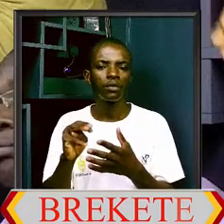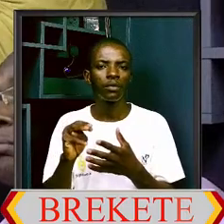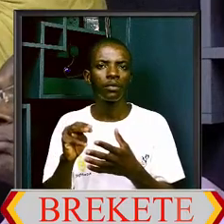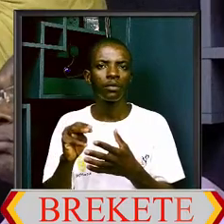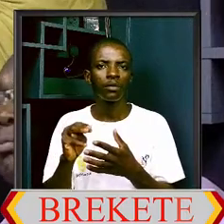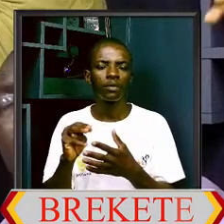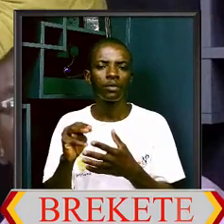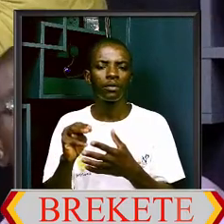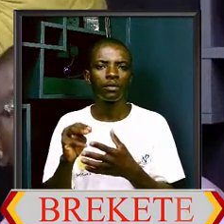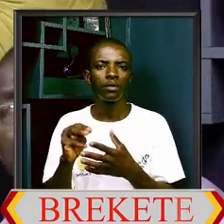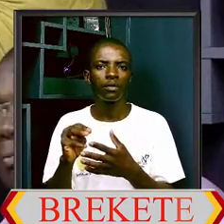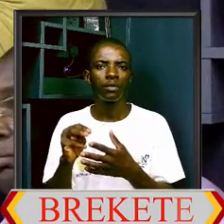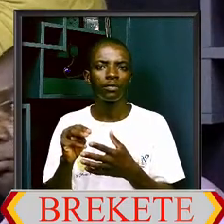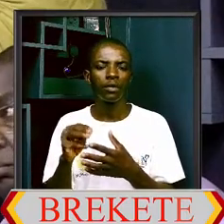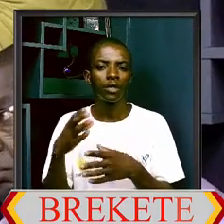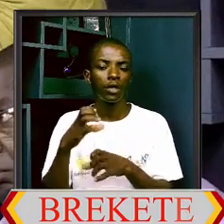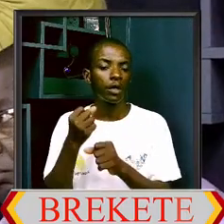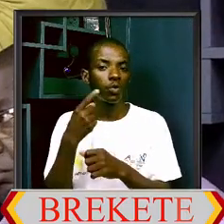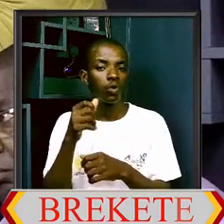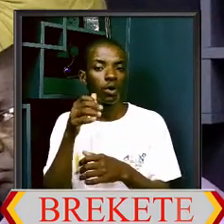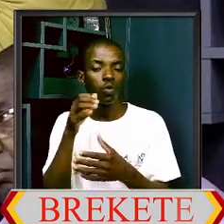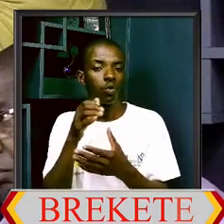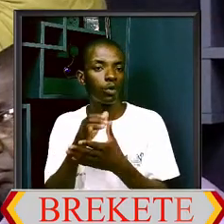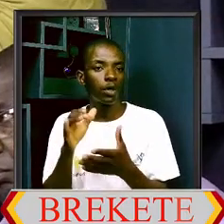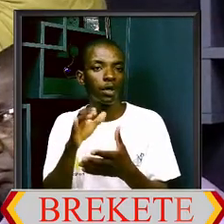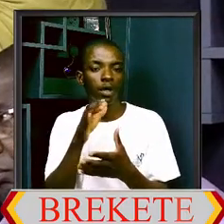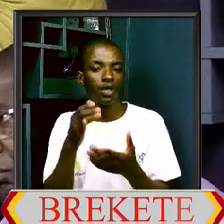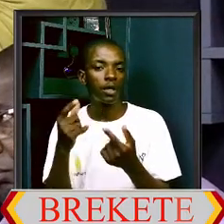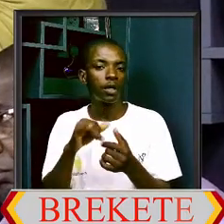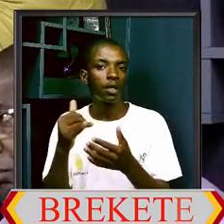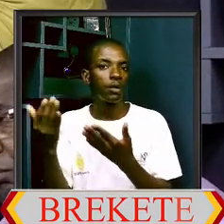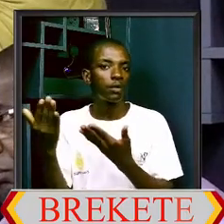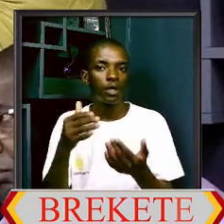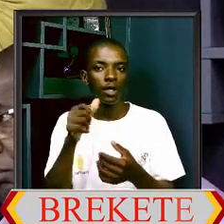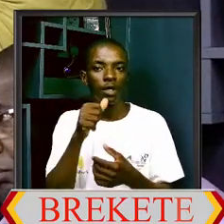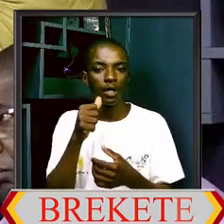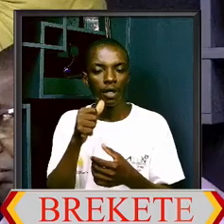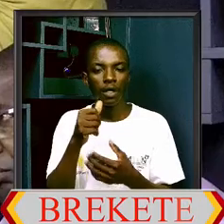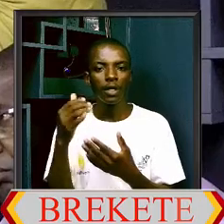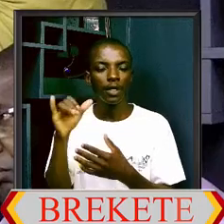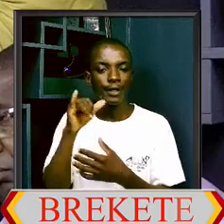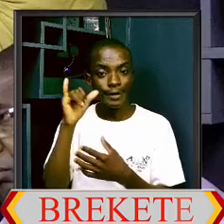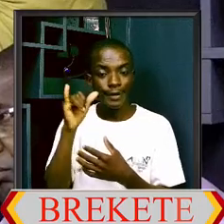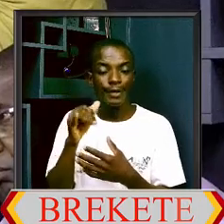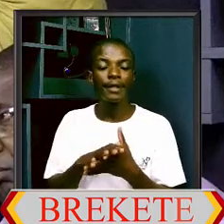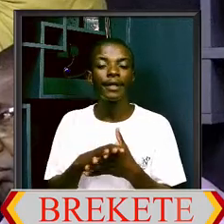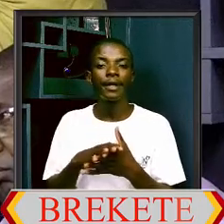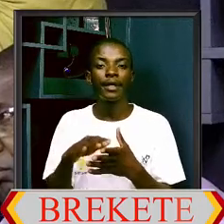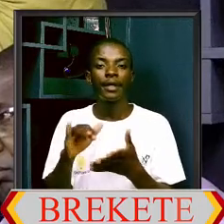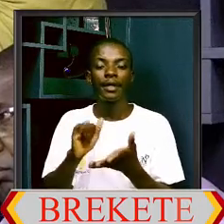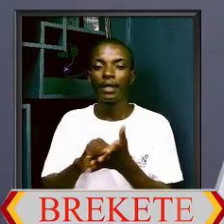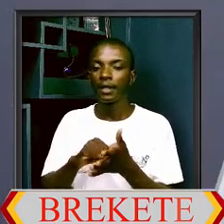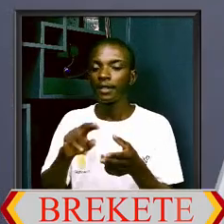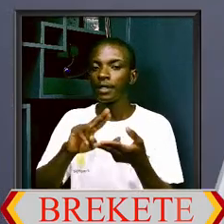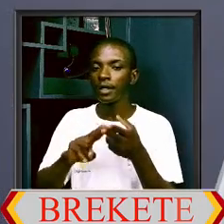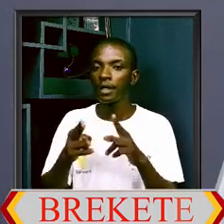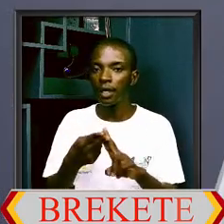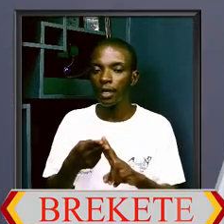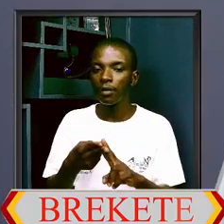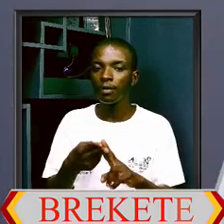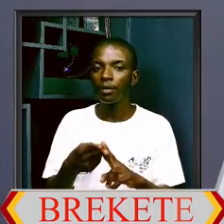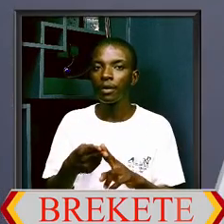some of them plan he get one woman where carry one girl come yesterday are they here yes sir say the neighbor